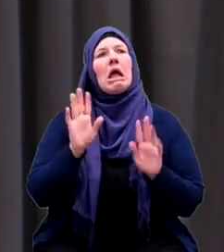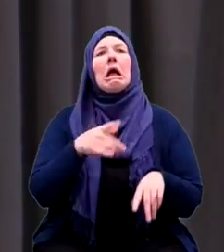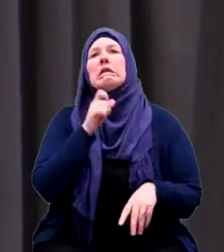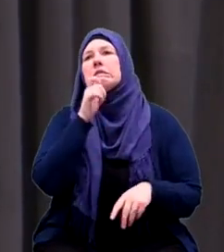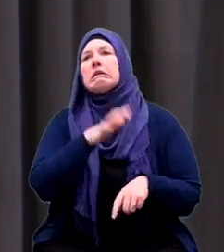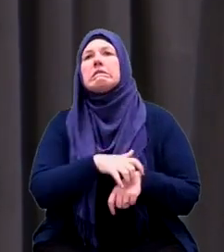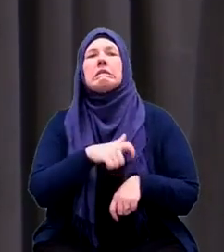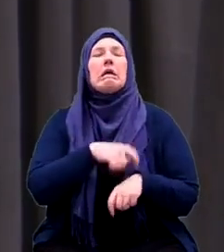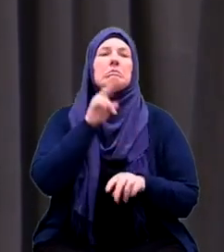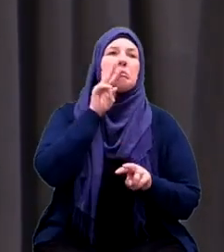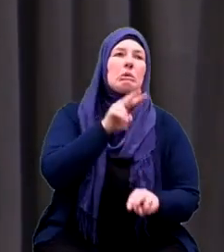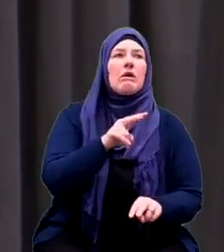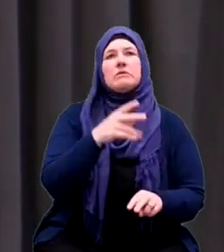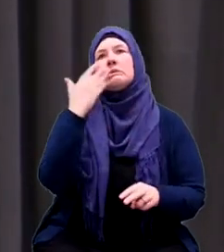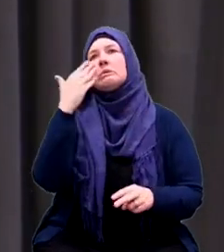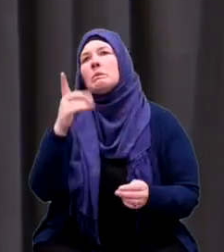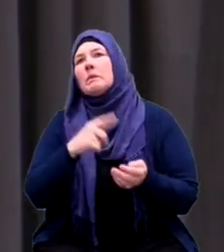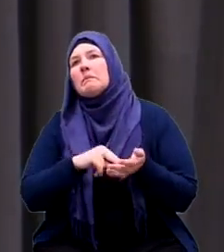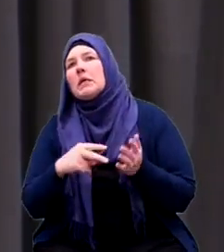is clear enough.